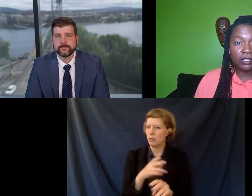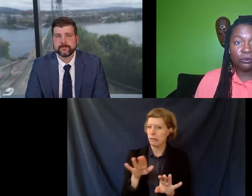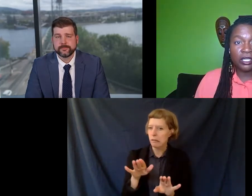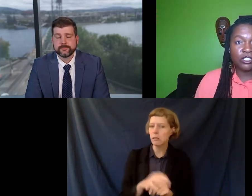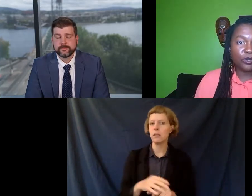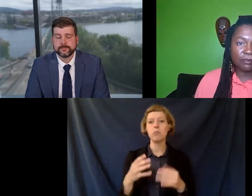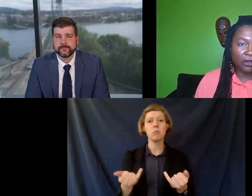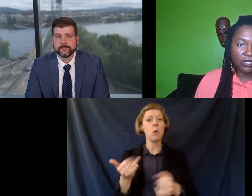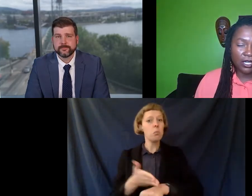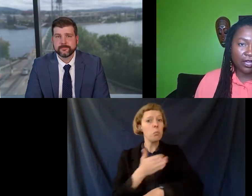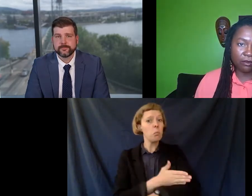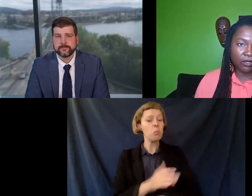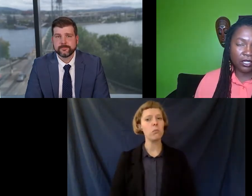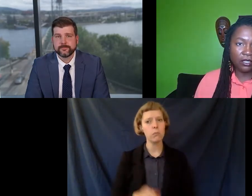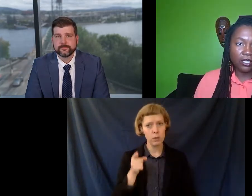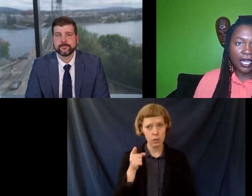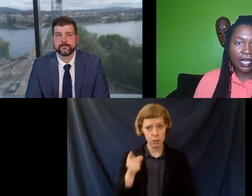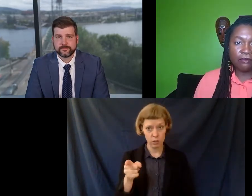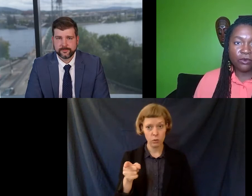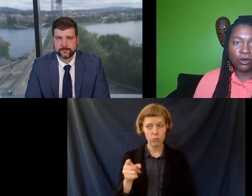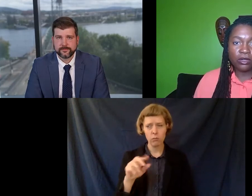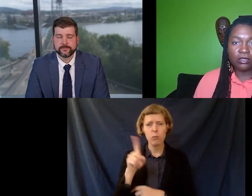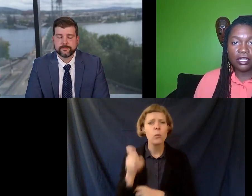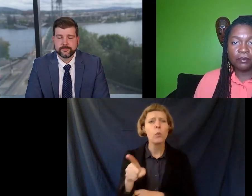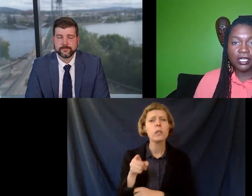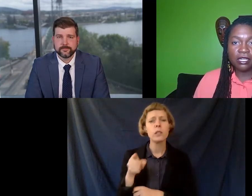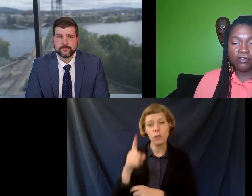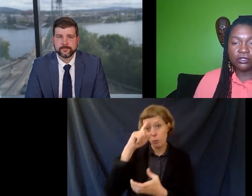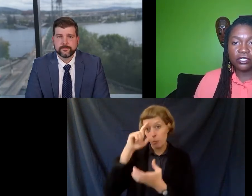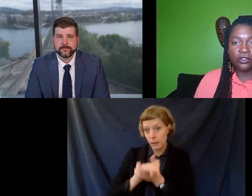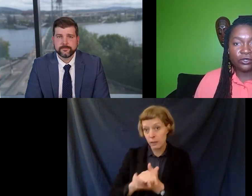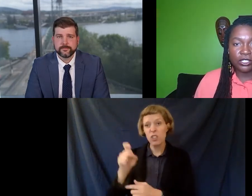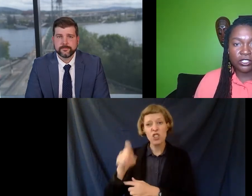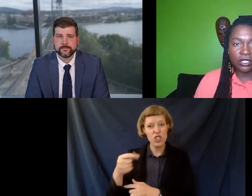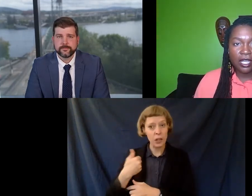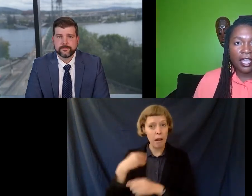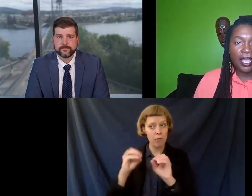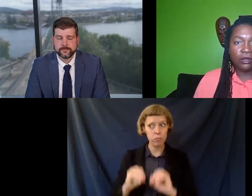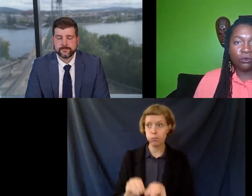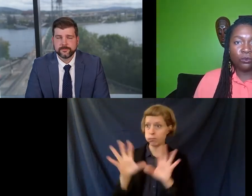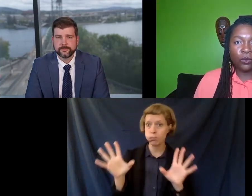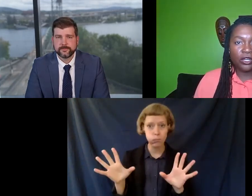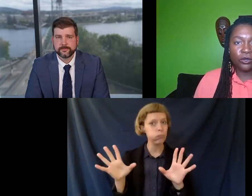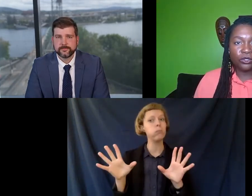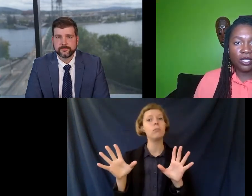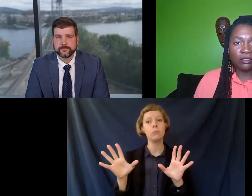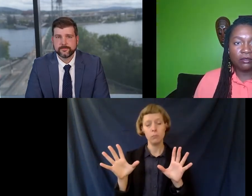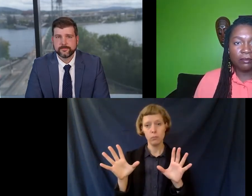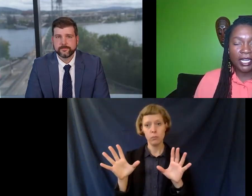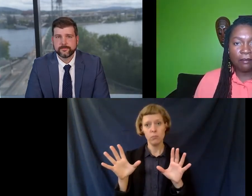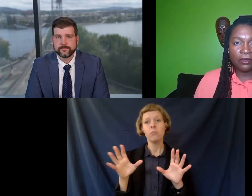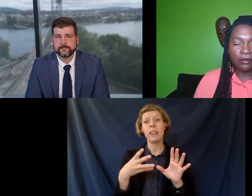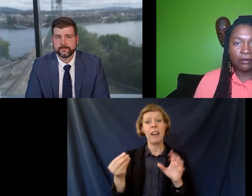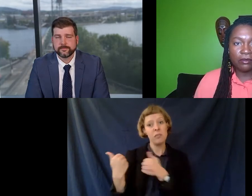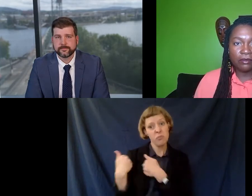whether, frankly, you believe in transparency and accountability for the police officers in your jurisdiction and what you're